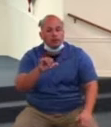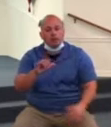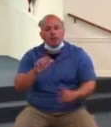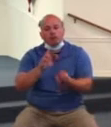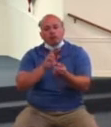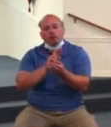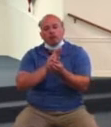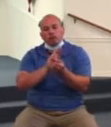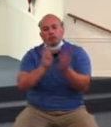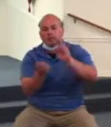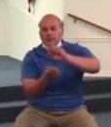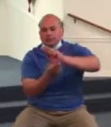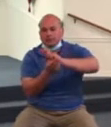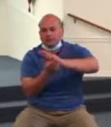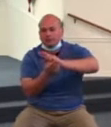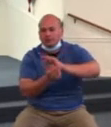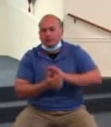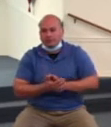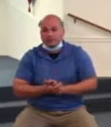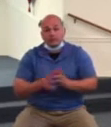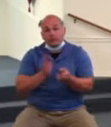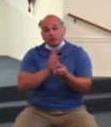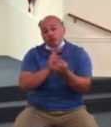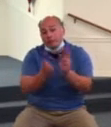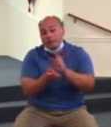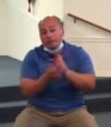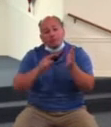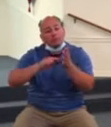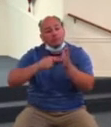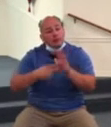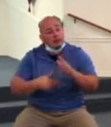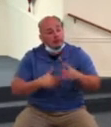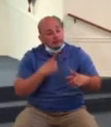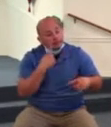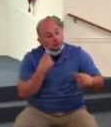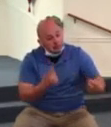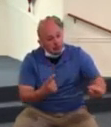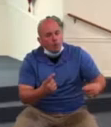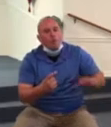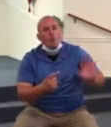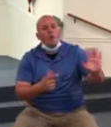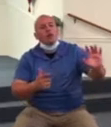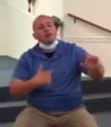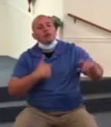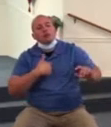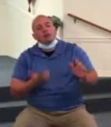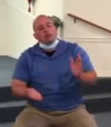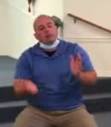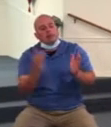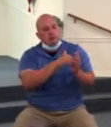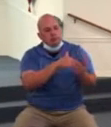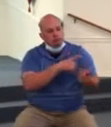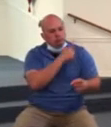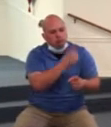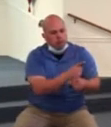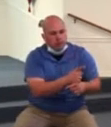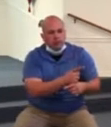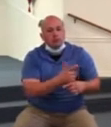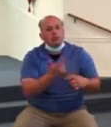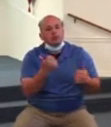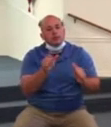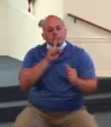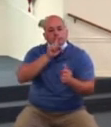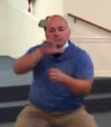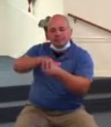Turning away from sin, making it right wherever we can, recommitting ourselves to God, sharing